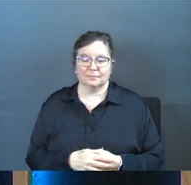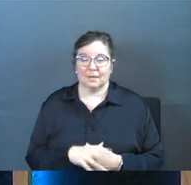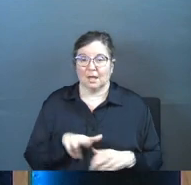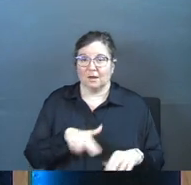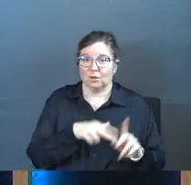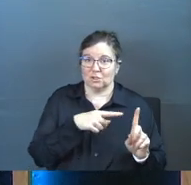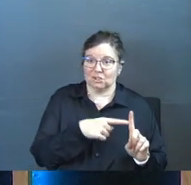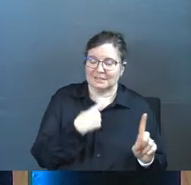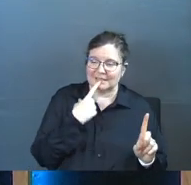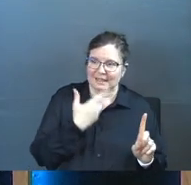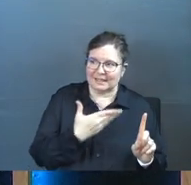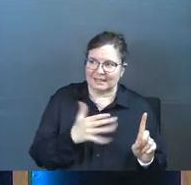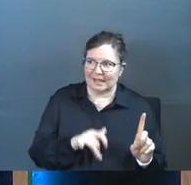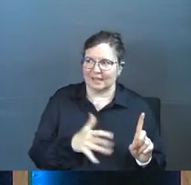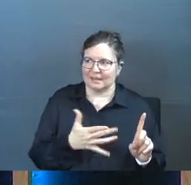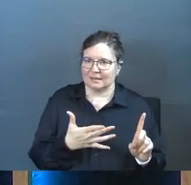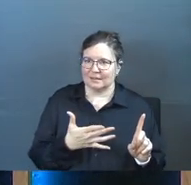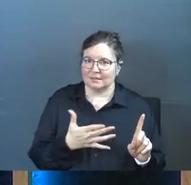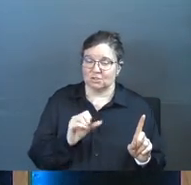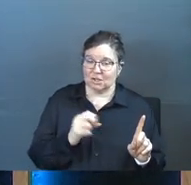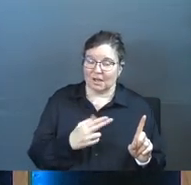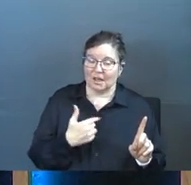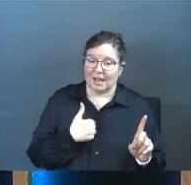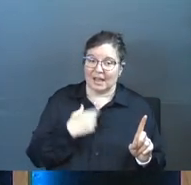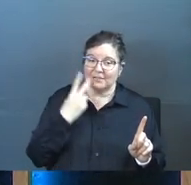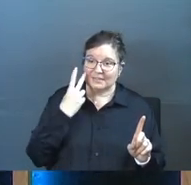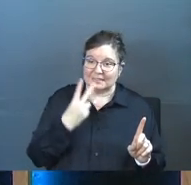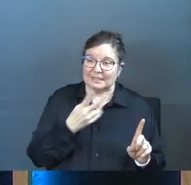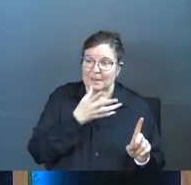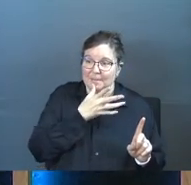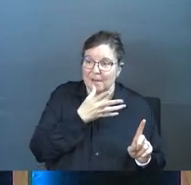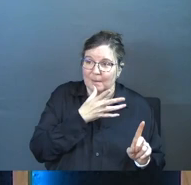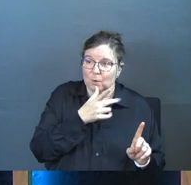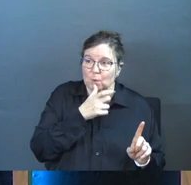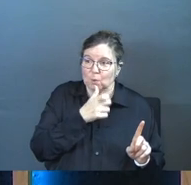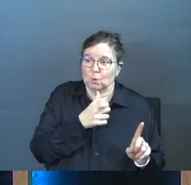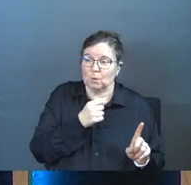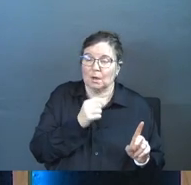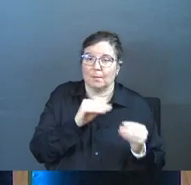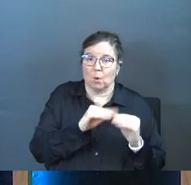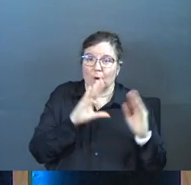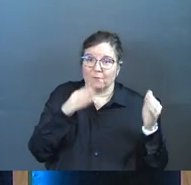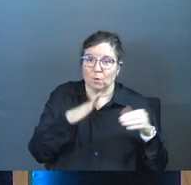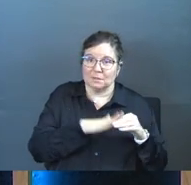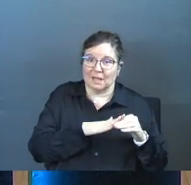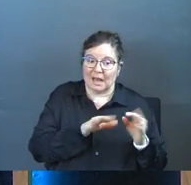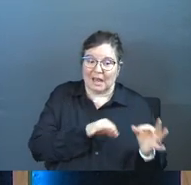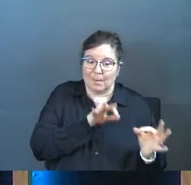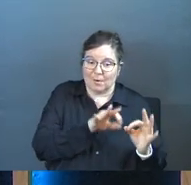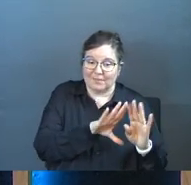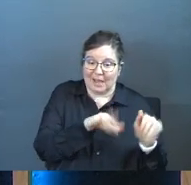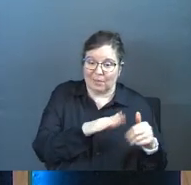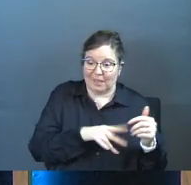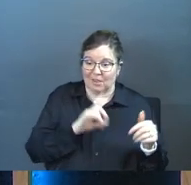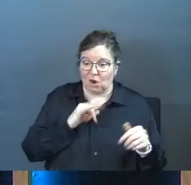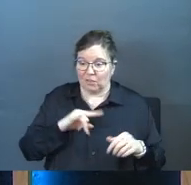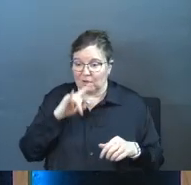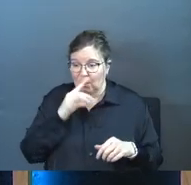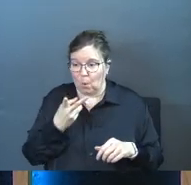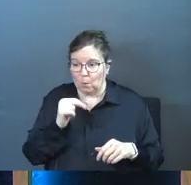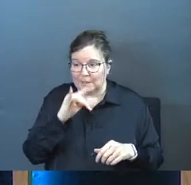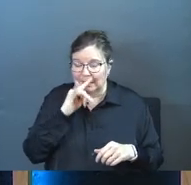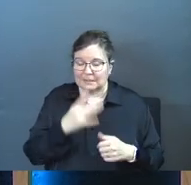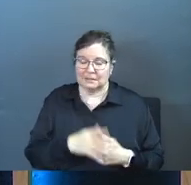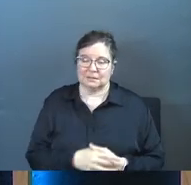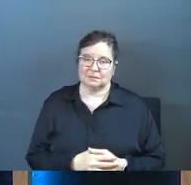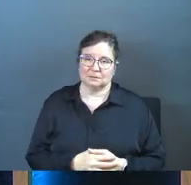And of course, she's saying things like, Josh, I've seen moms who are more focused on a perfect house than they are on their own